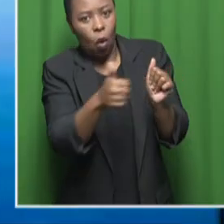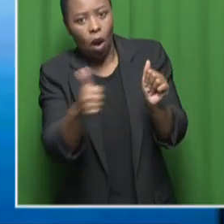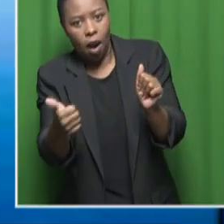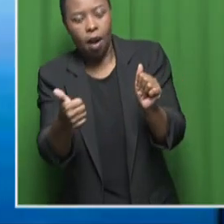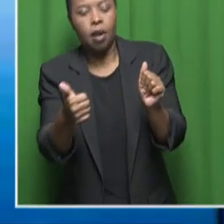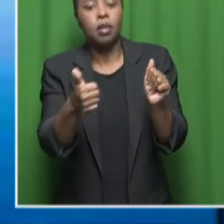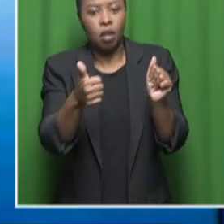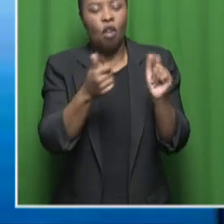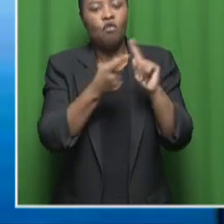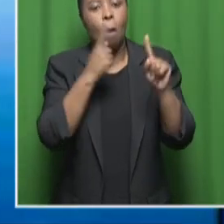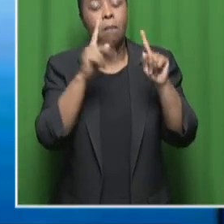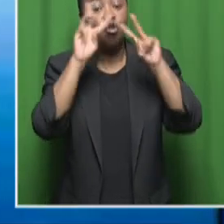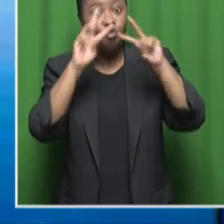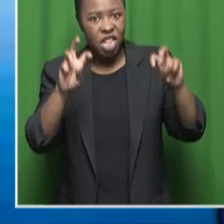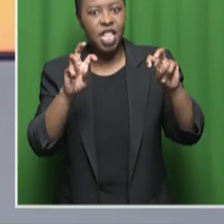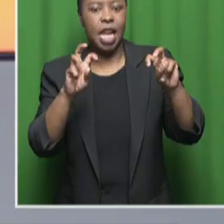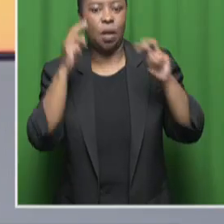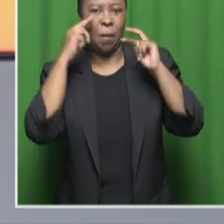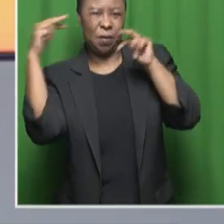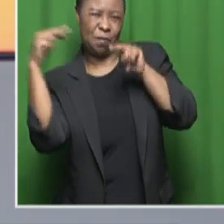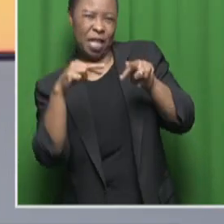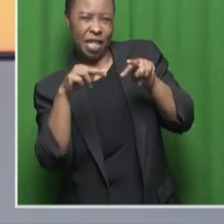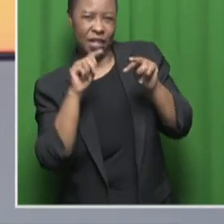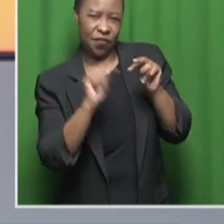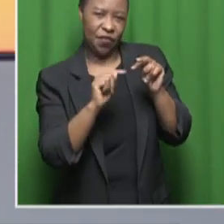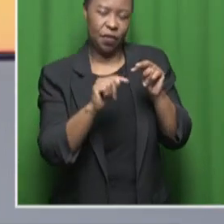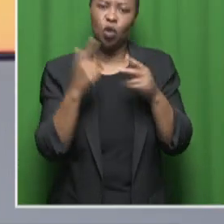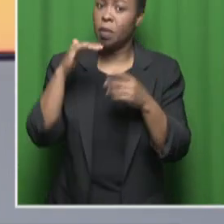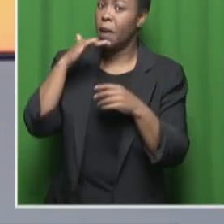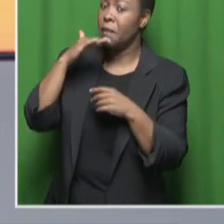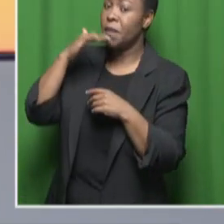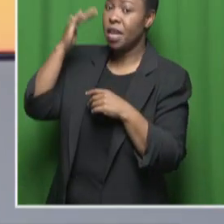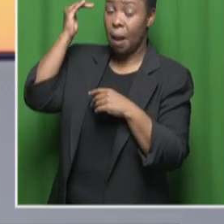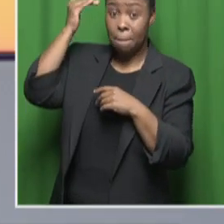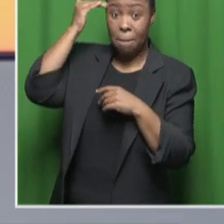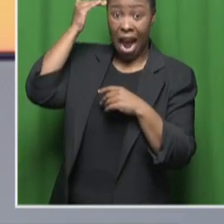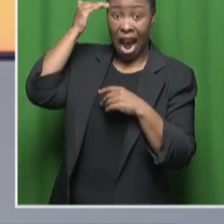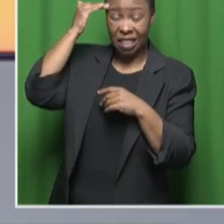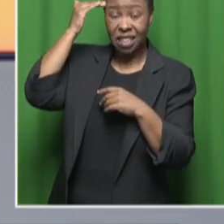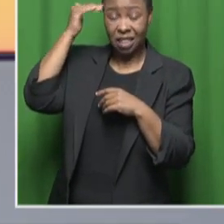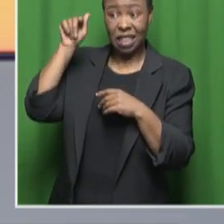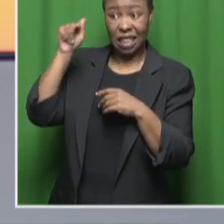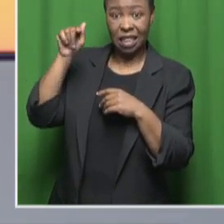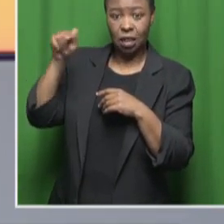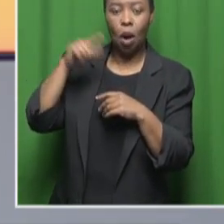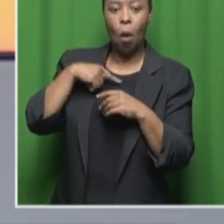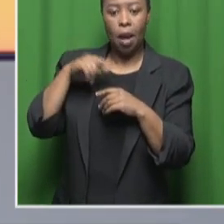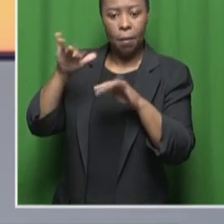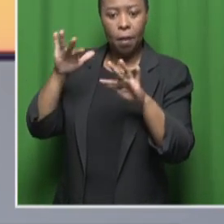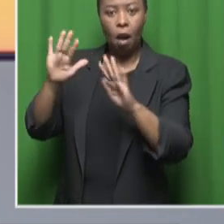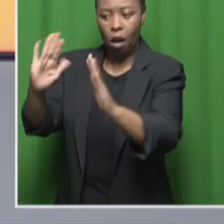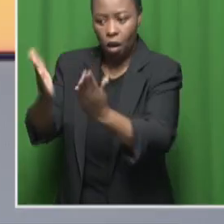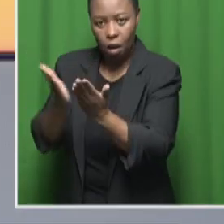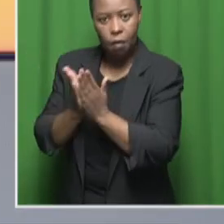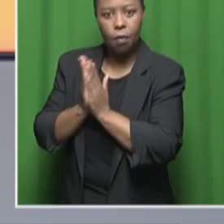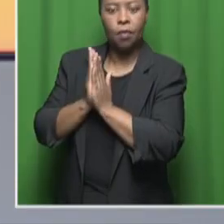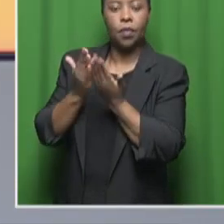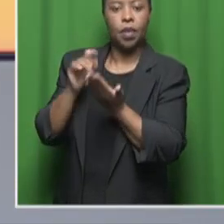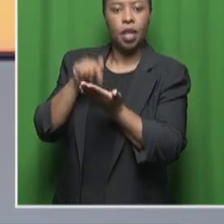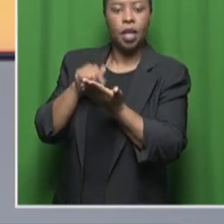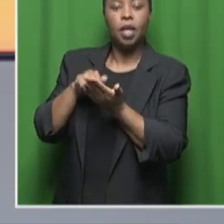from a research perspective. And it's that mindset that needs to be fostered as well. Should people want to pick up the book, interact with you as well, how do